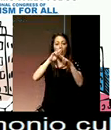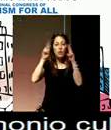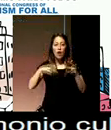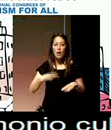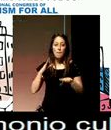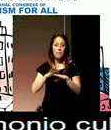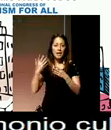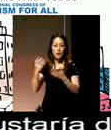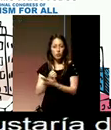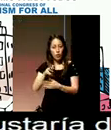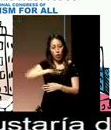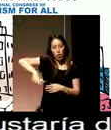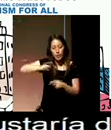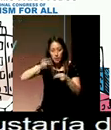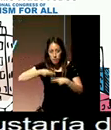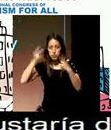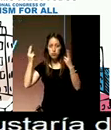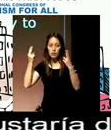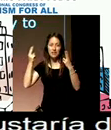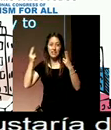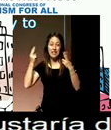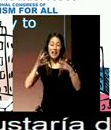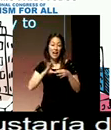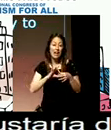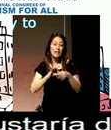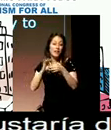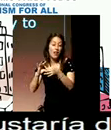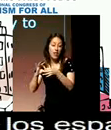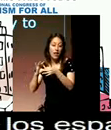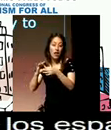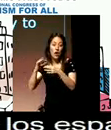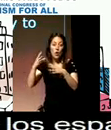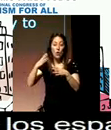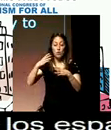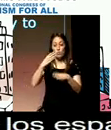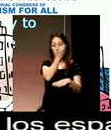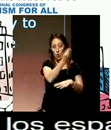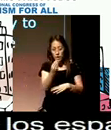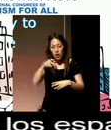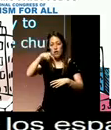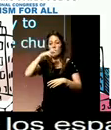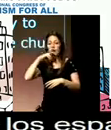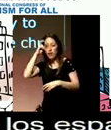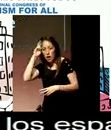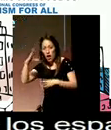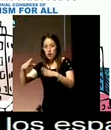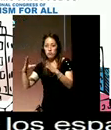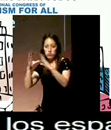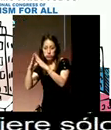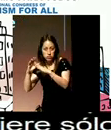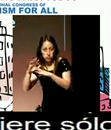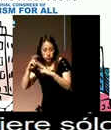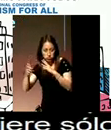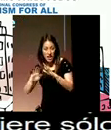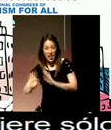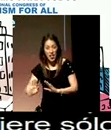to the monuments and to the cathedral and to the churches. I think it's impossible to have the accessibility to all the small